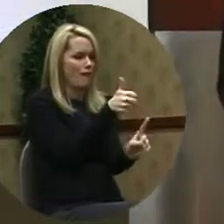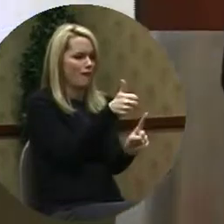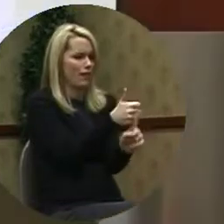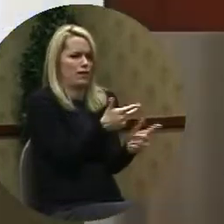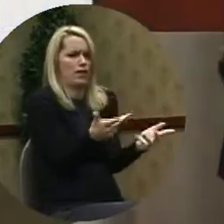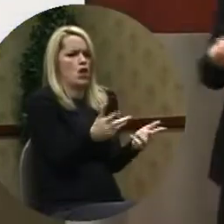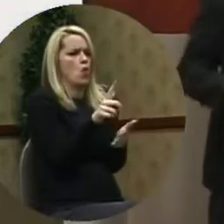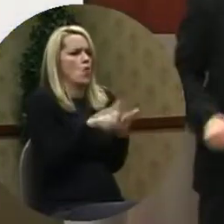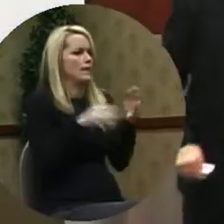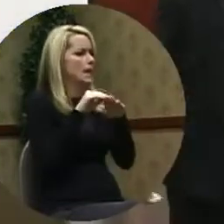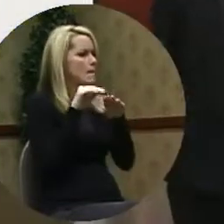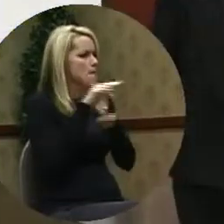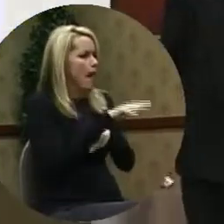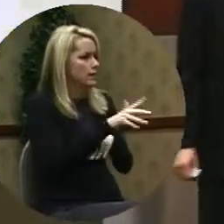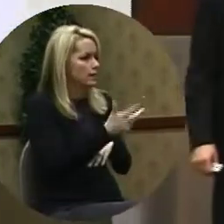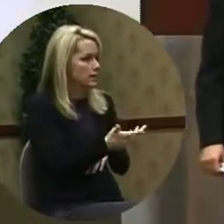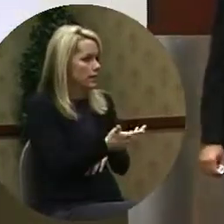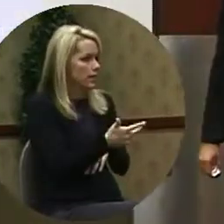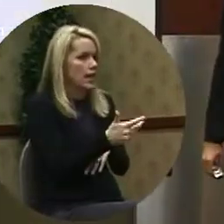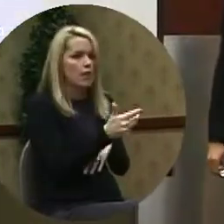real impact there, leave it out.